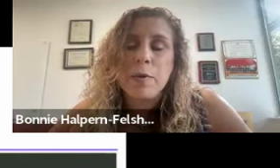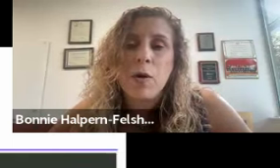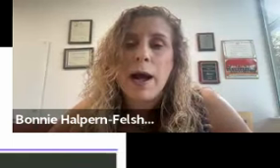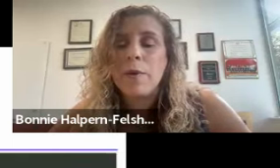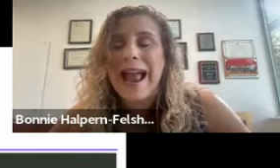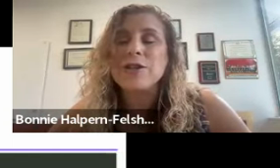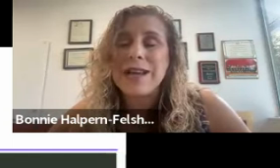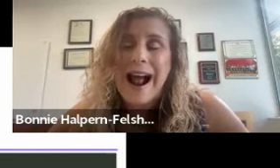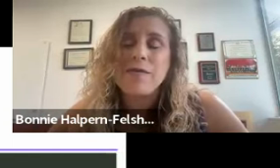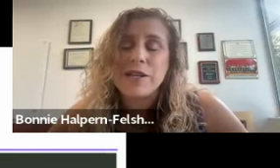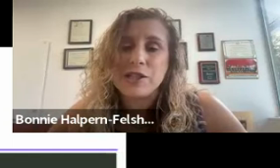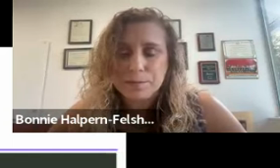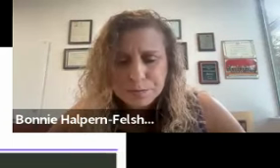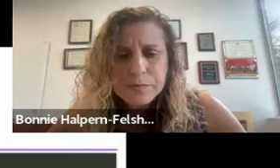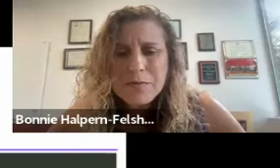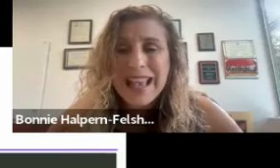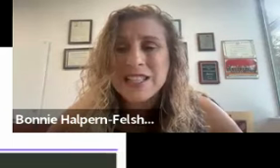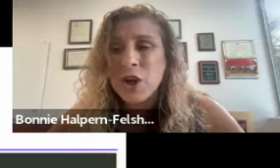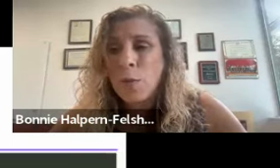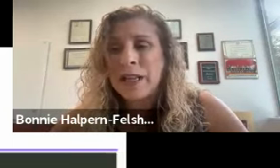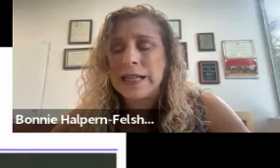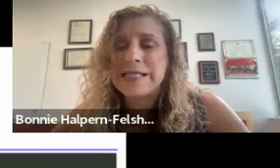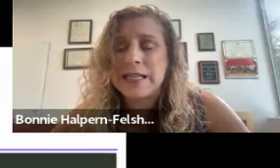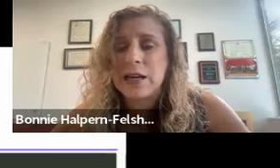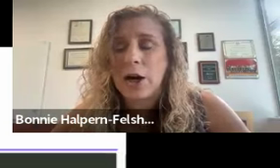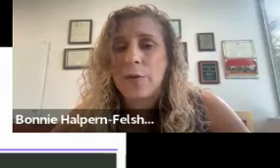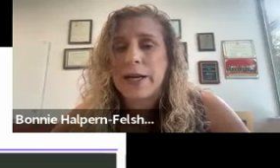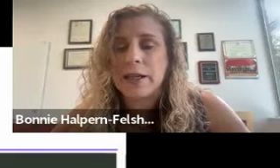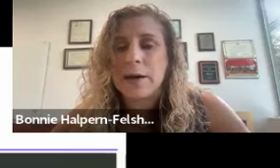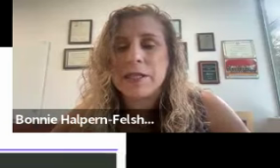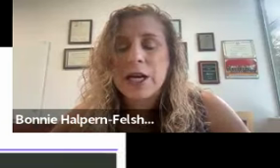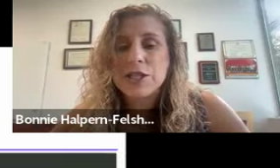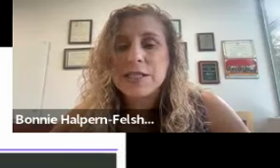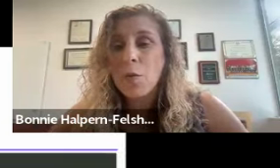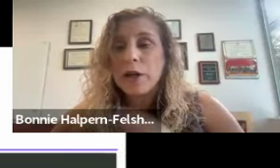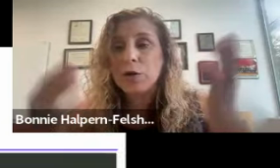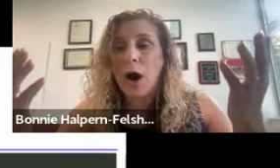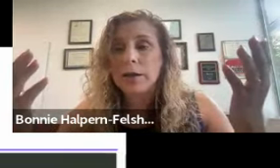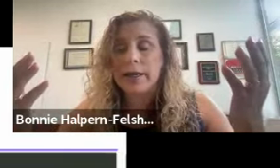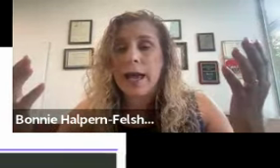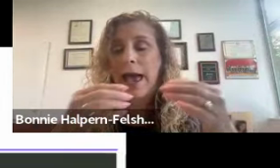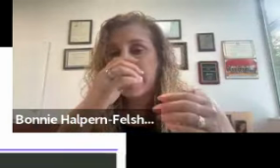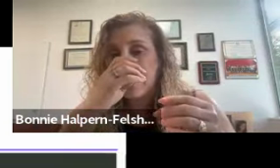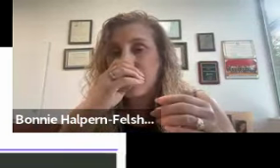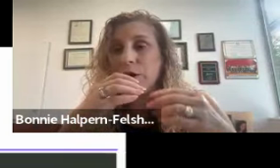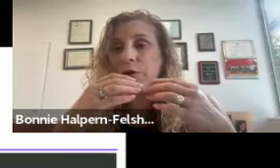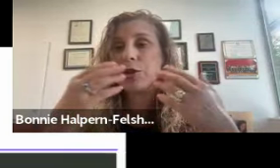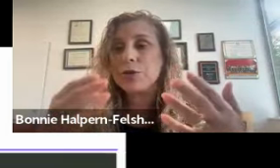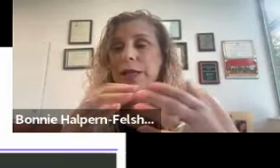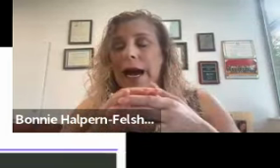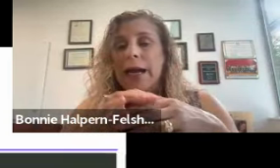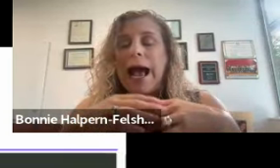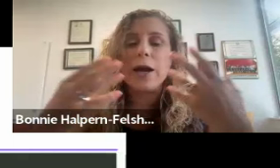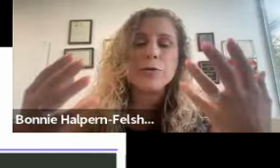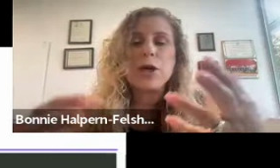young people, and we actually have this as an opening lesson in our curriculum, is just say, what do you call it? And I think when you